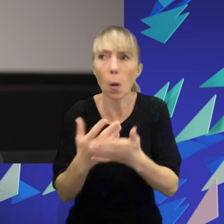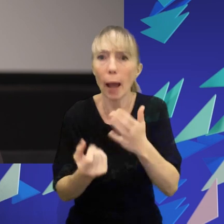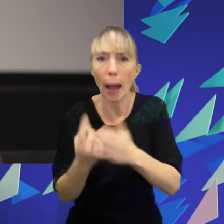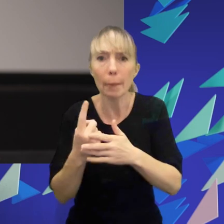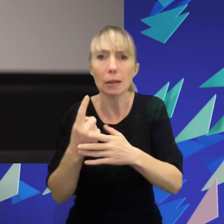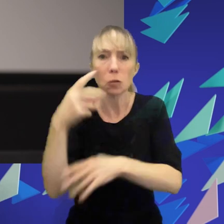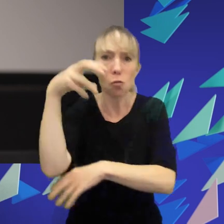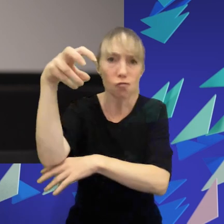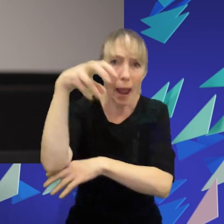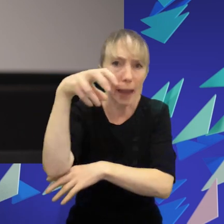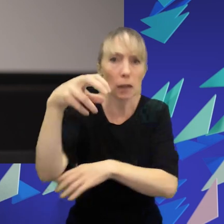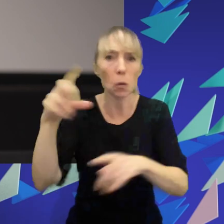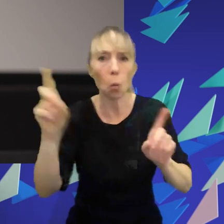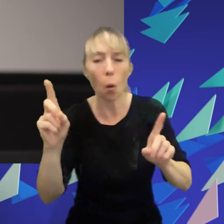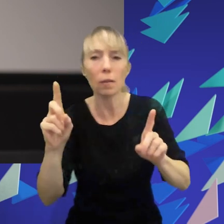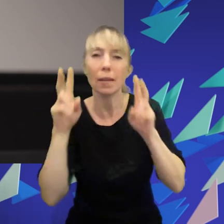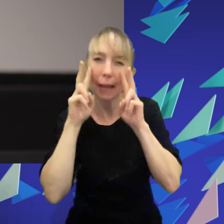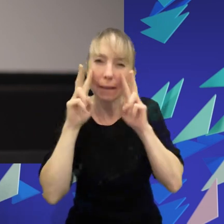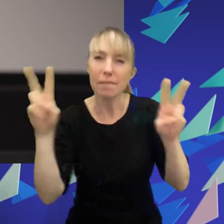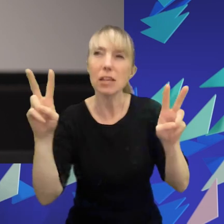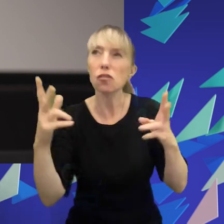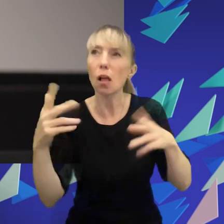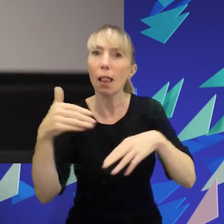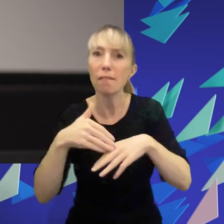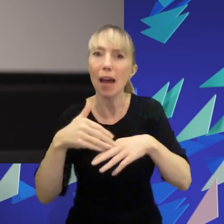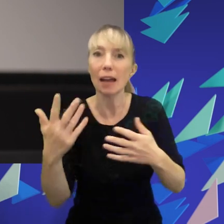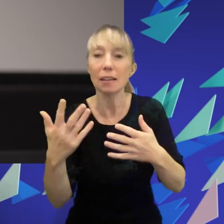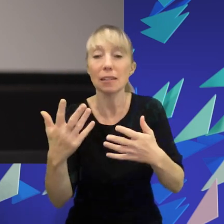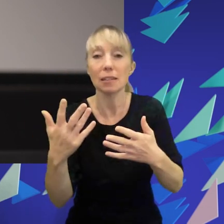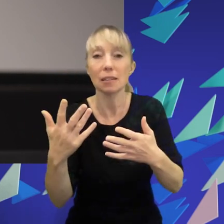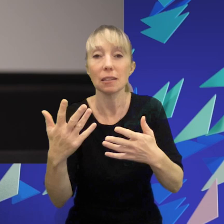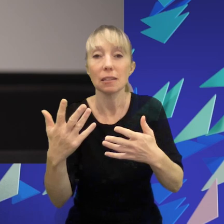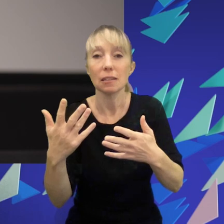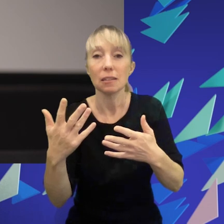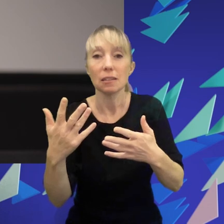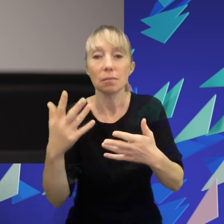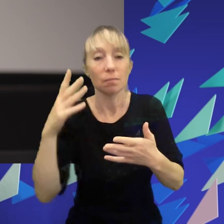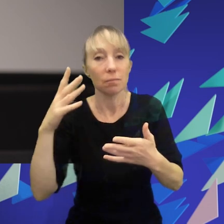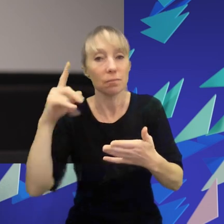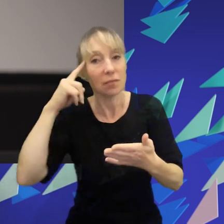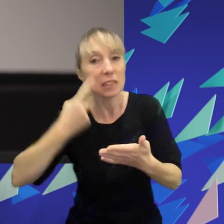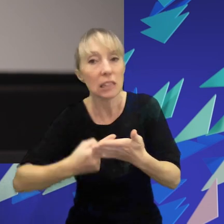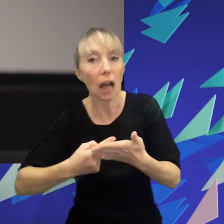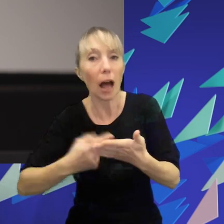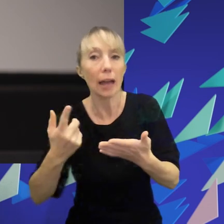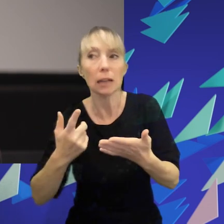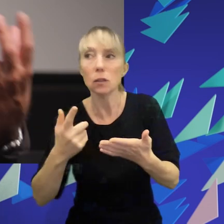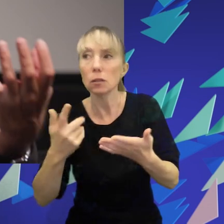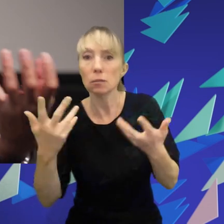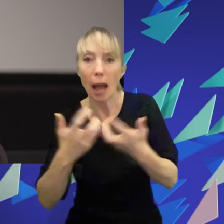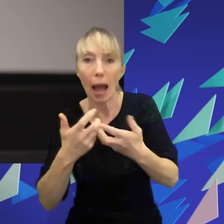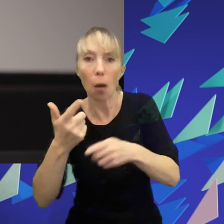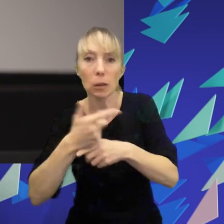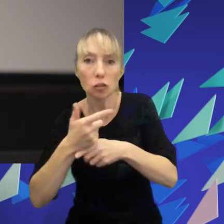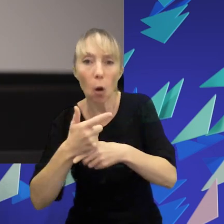that, and then with the visual effects guys obviously deciding what are the elements to be shot and how we're